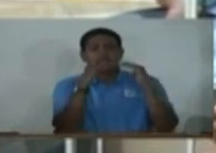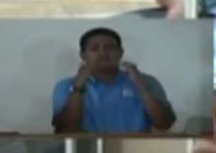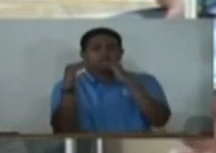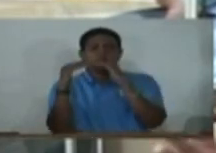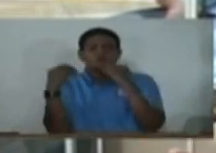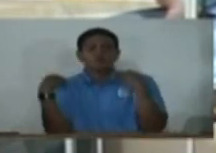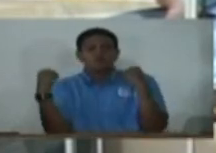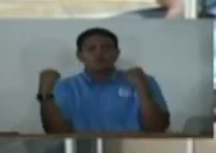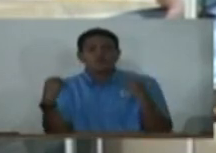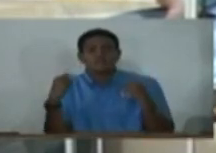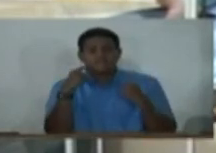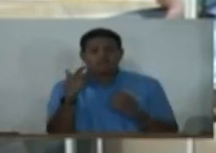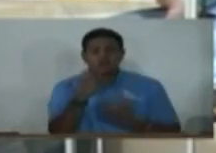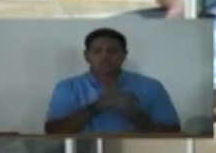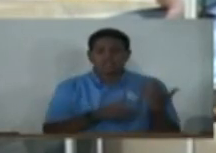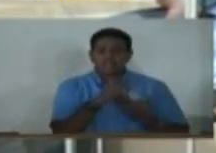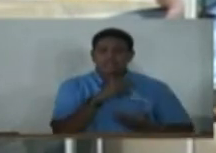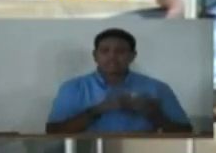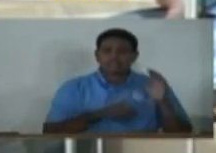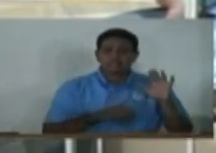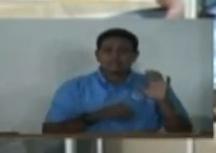of the society?